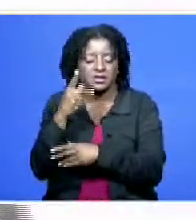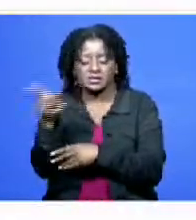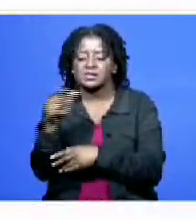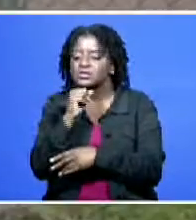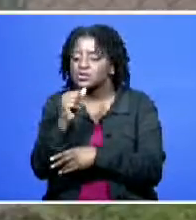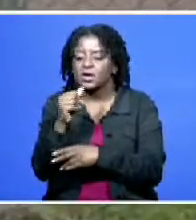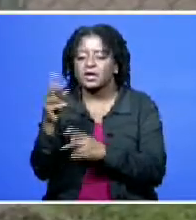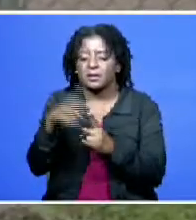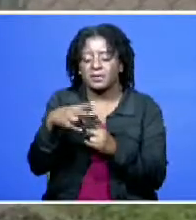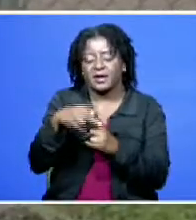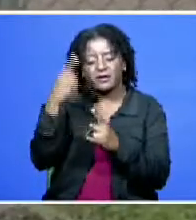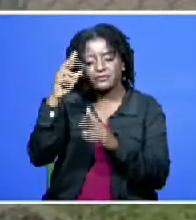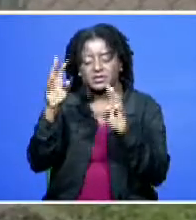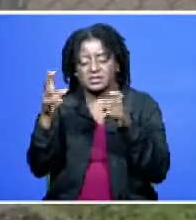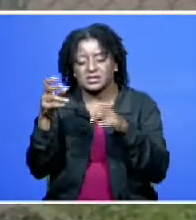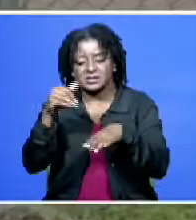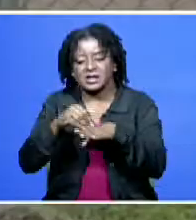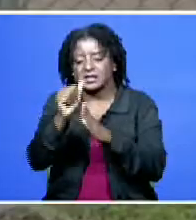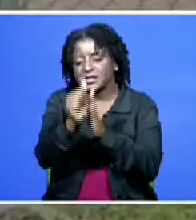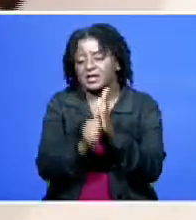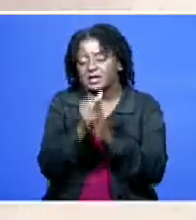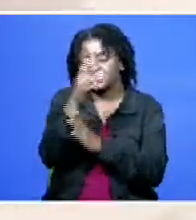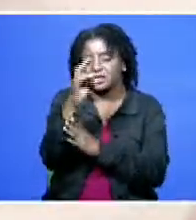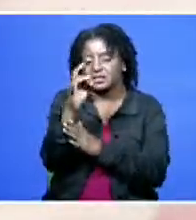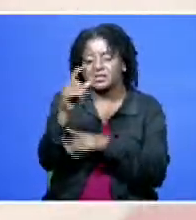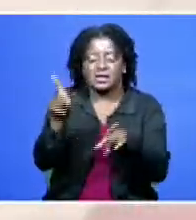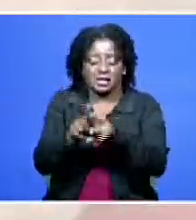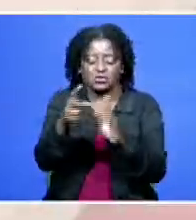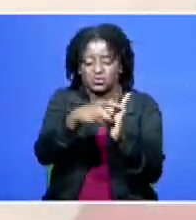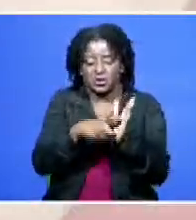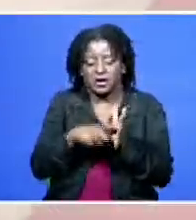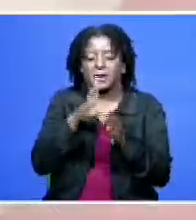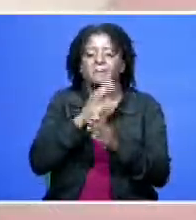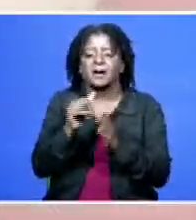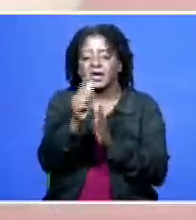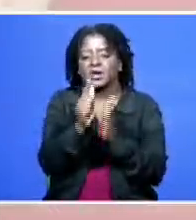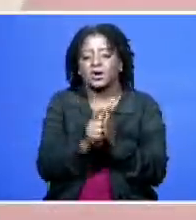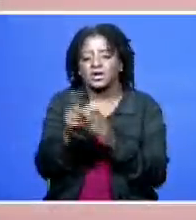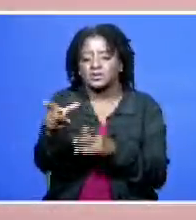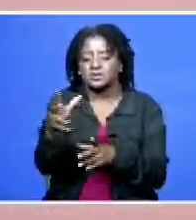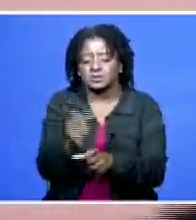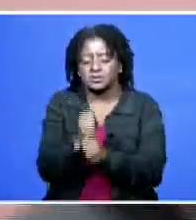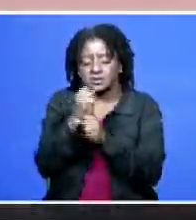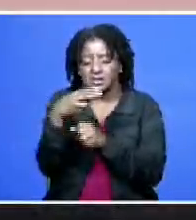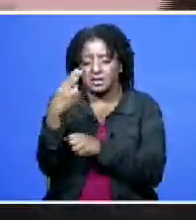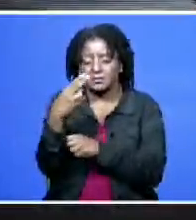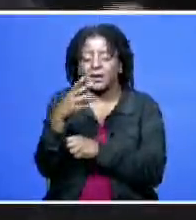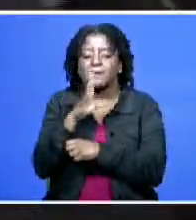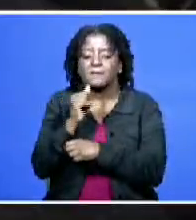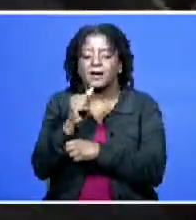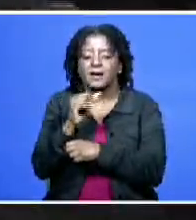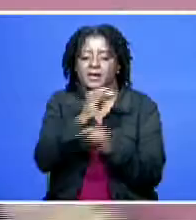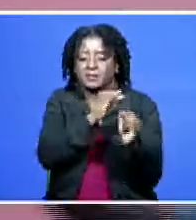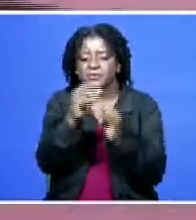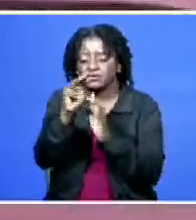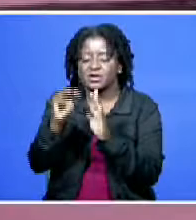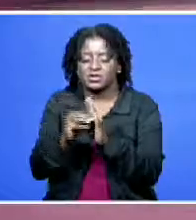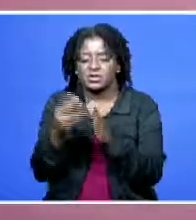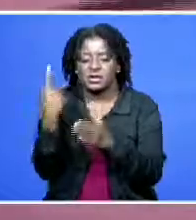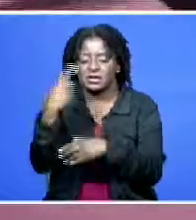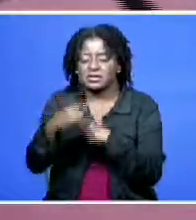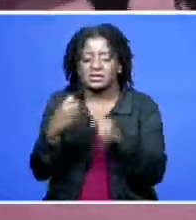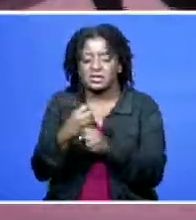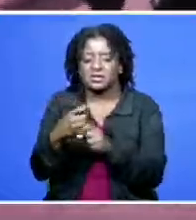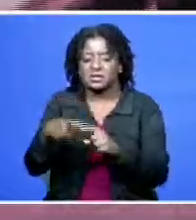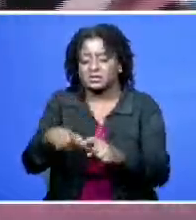as required by law. He was picked up by immigration officers last year, detained, and eventually deported to Haiti. However,